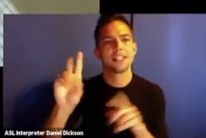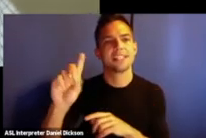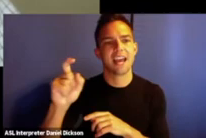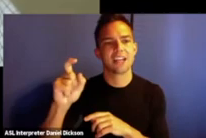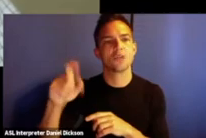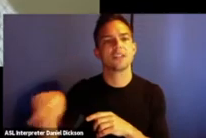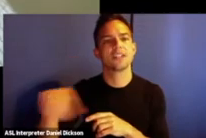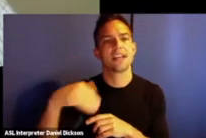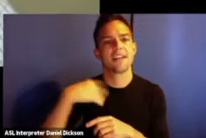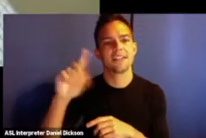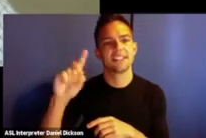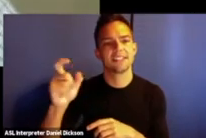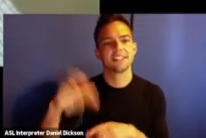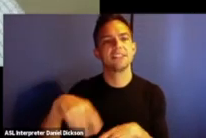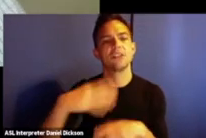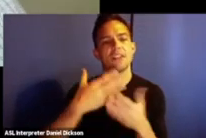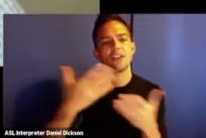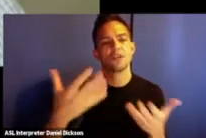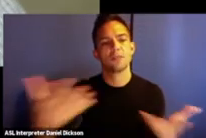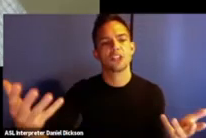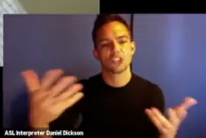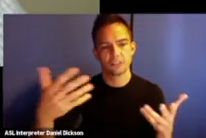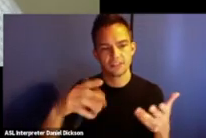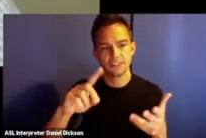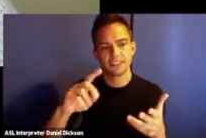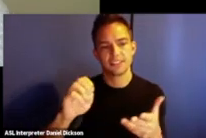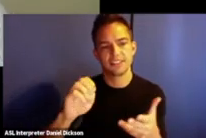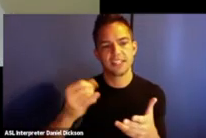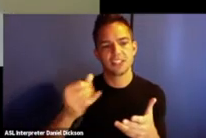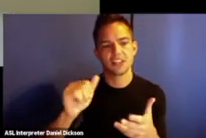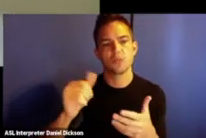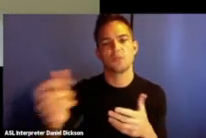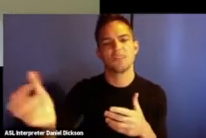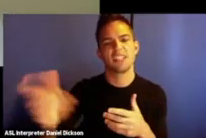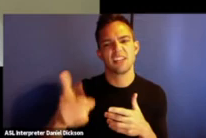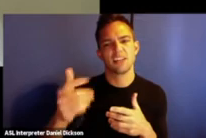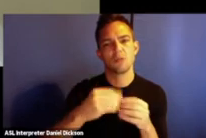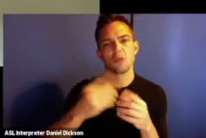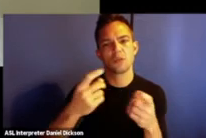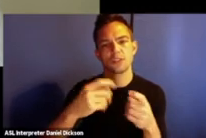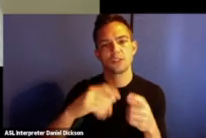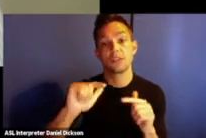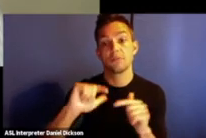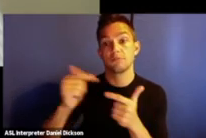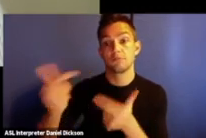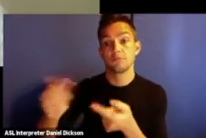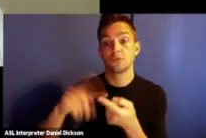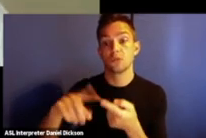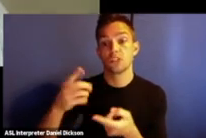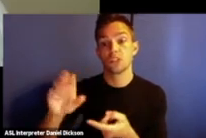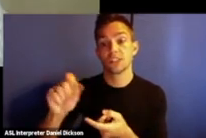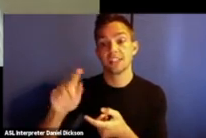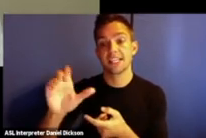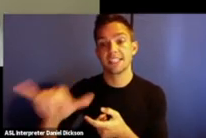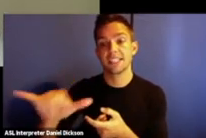have. So thank you so much, Deja. And we'll come back later, I'm sure, with some questions. But now I'd like to pass it over to Dr. Stacy